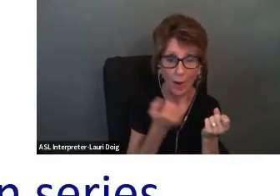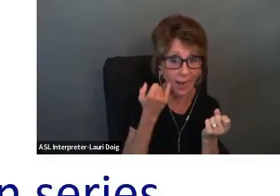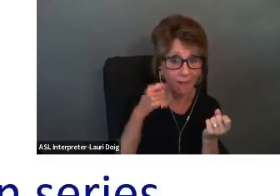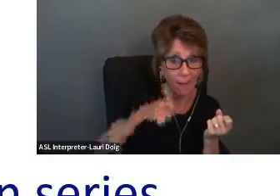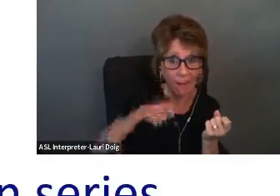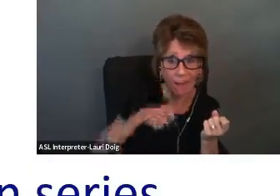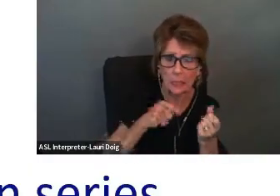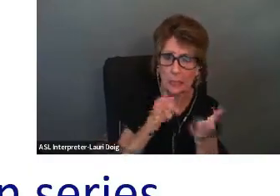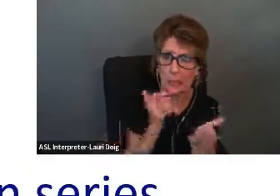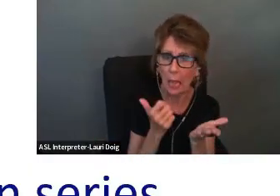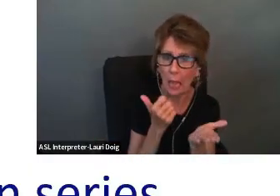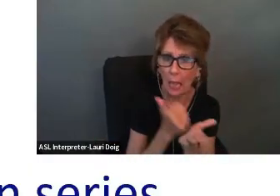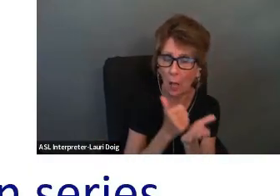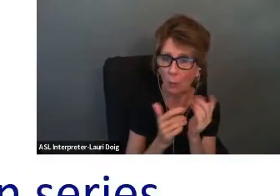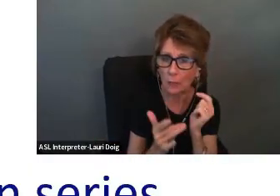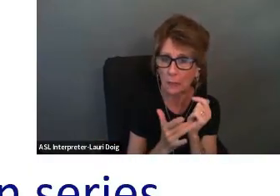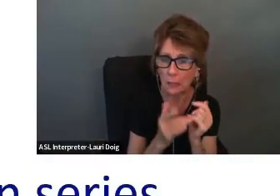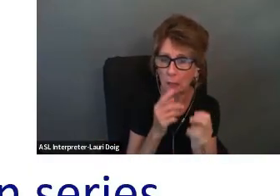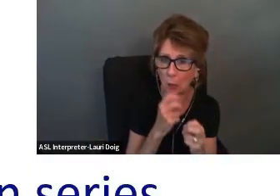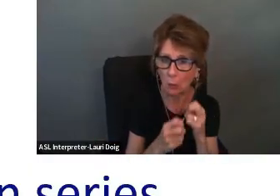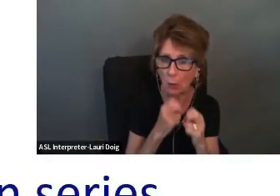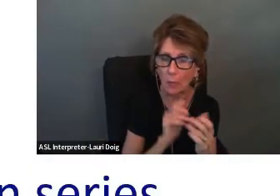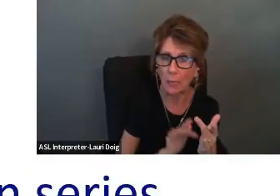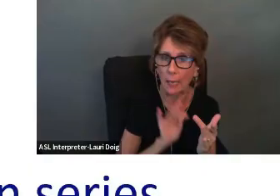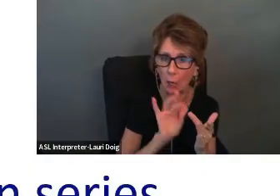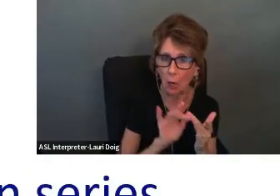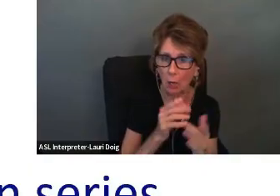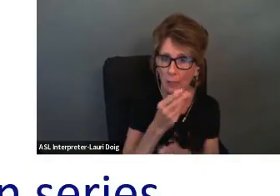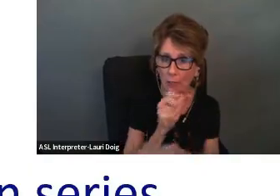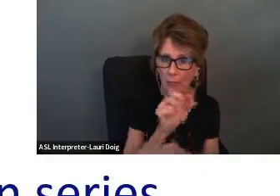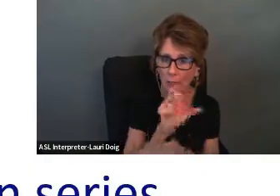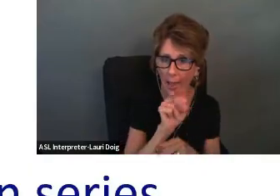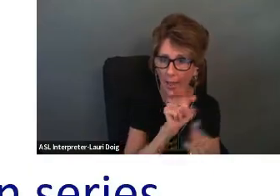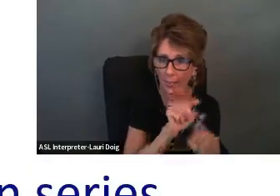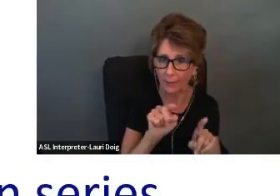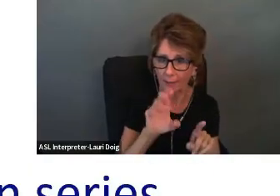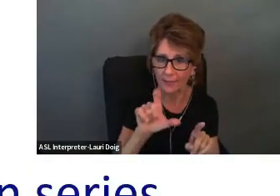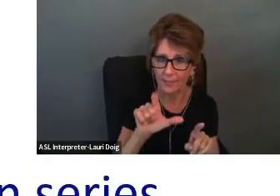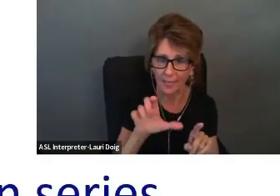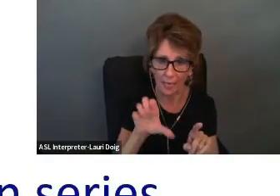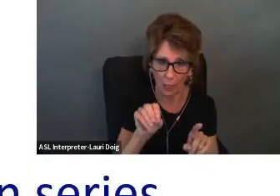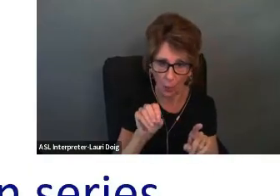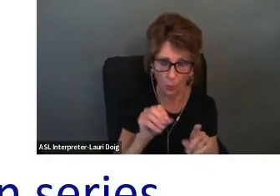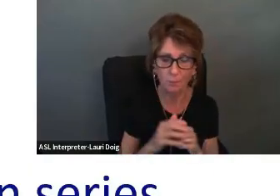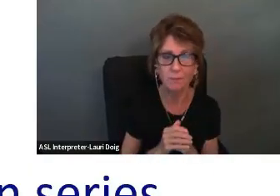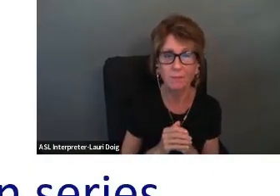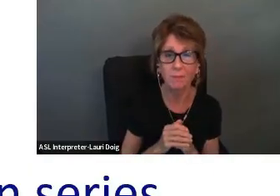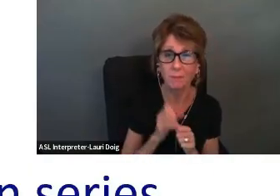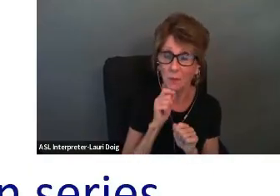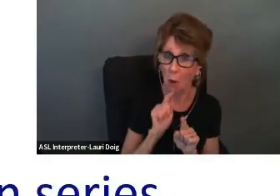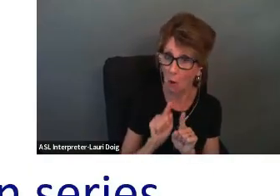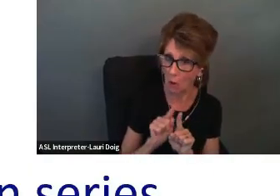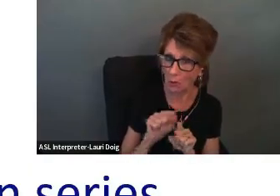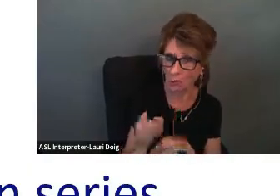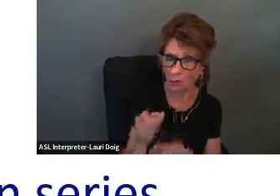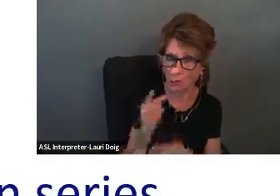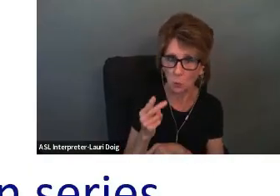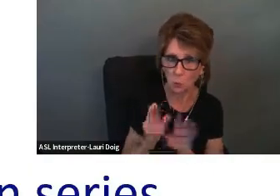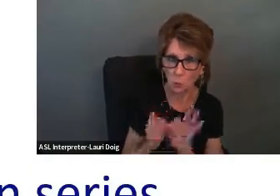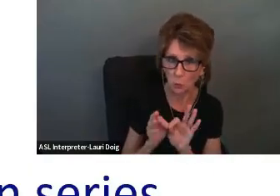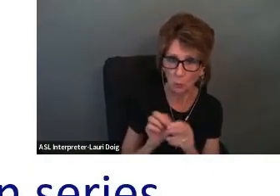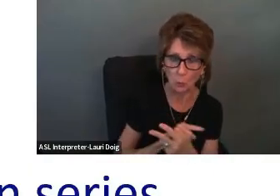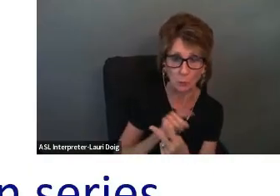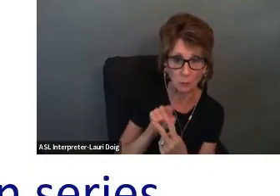you're having any technical difficulty. I would also like to thank our American Sign Language or ASL interpreters,